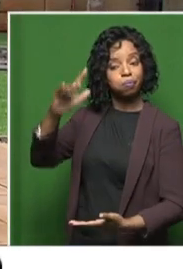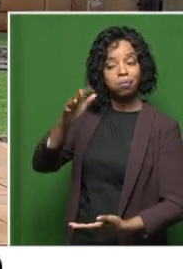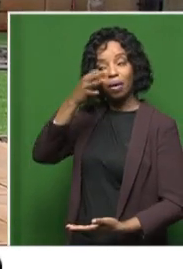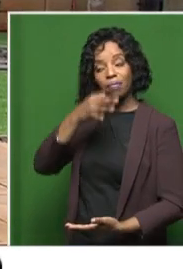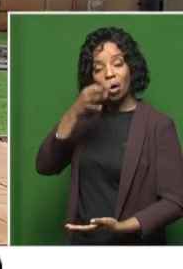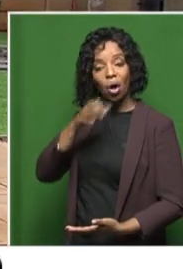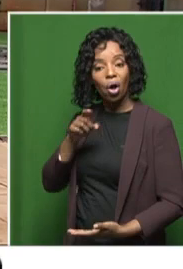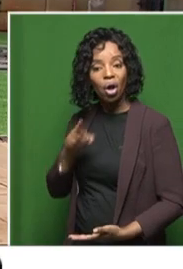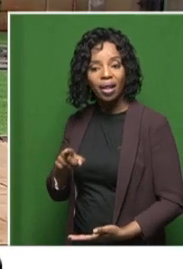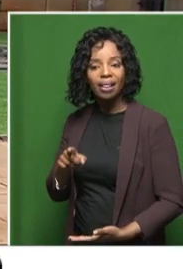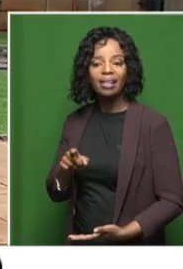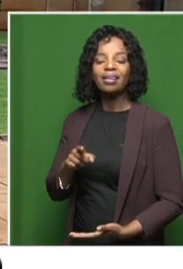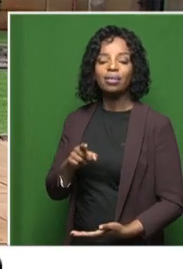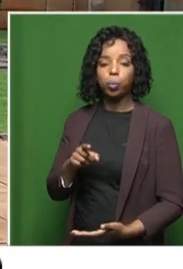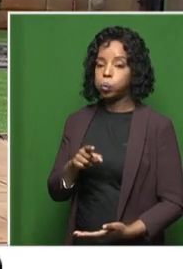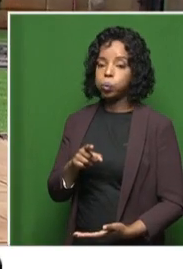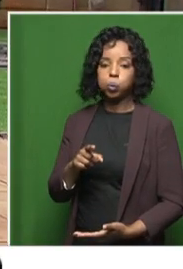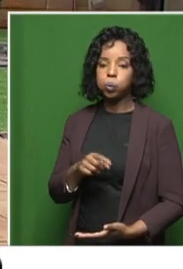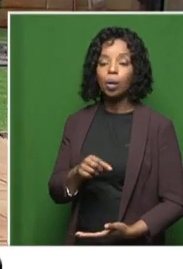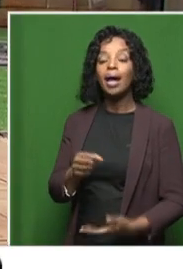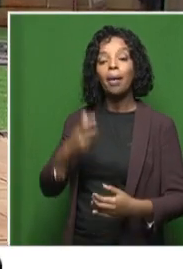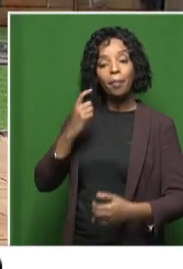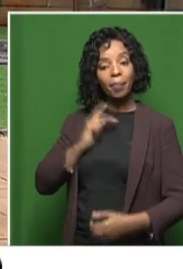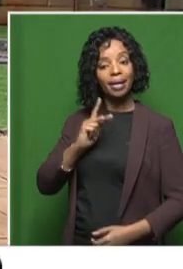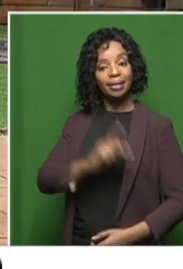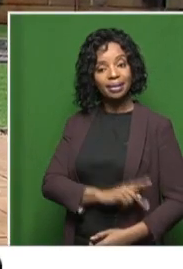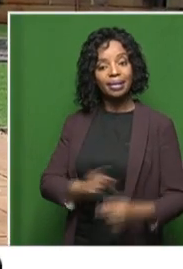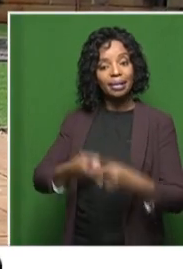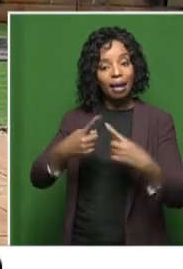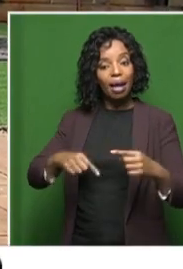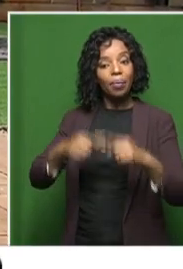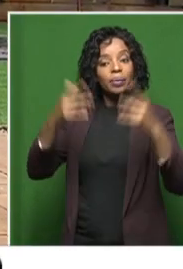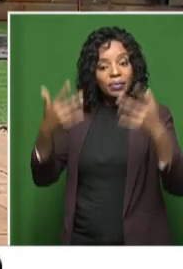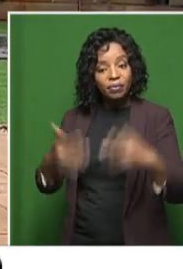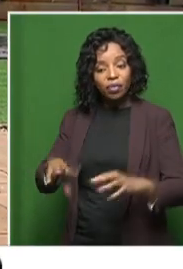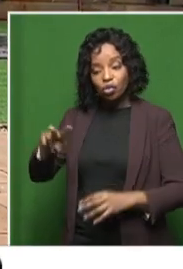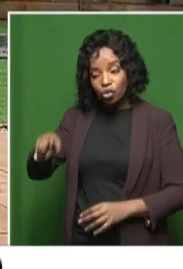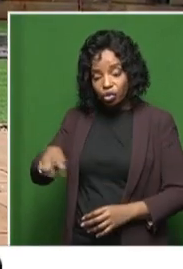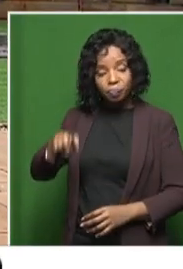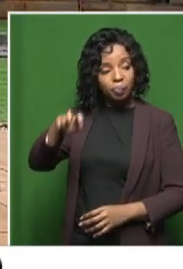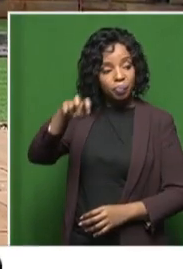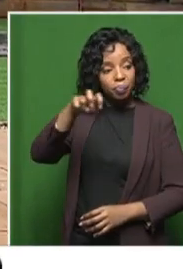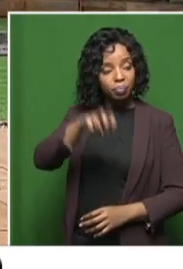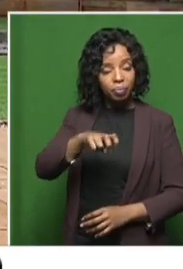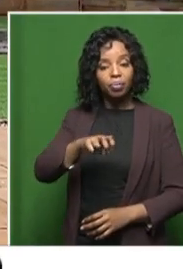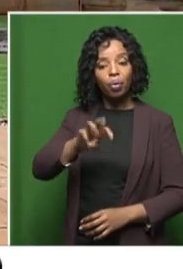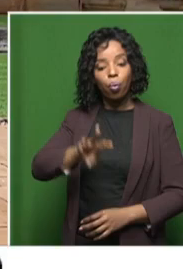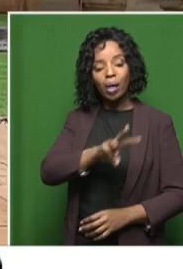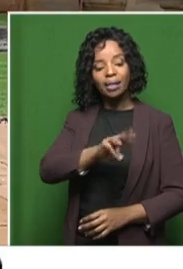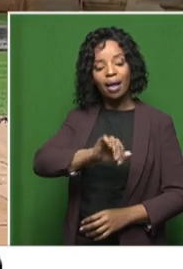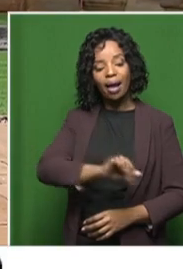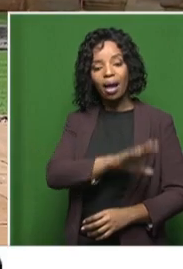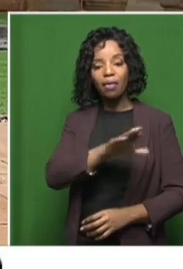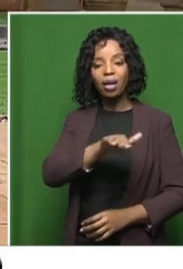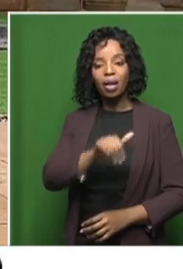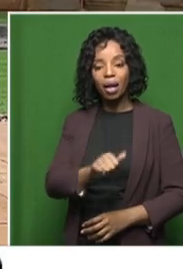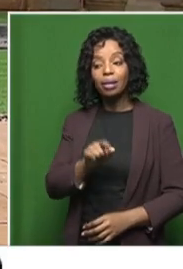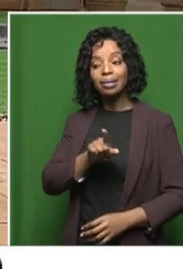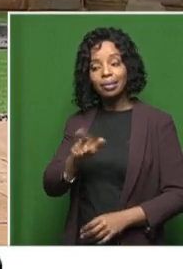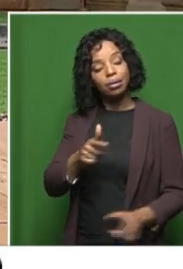has just been to West Africa in that West African trip that he had just taken. So he's got first-hand experience when he engages with